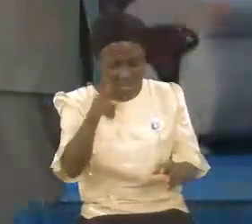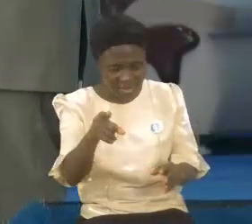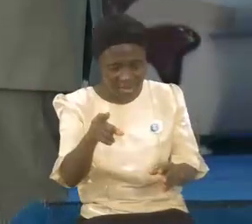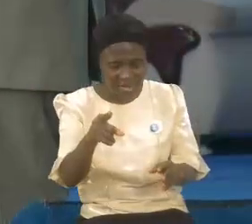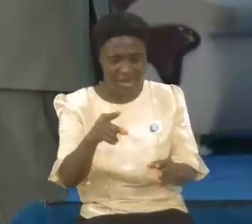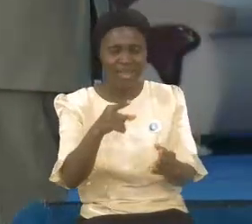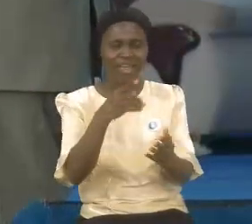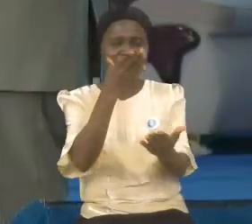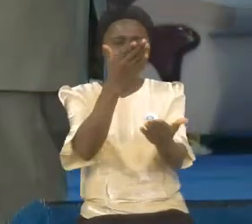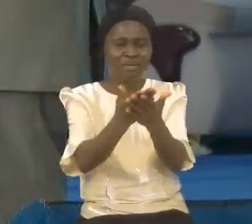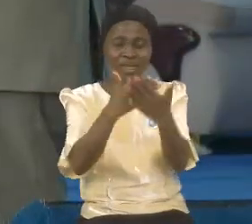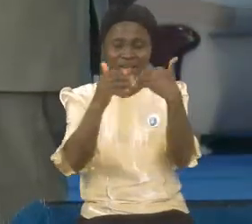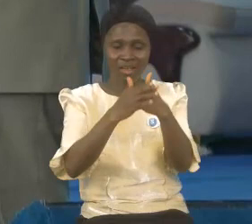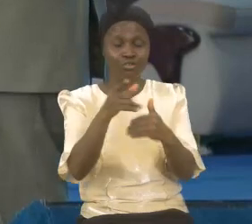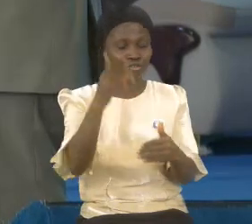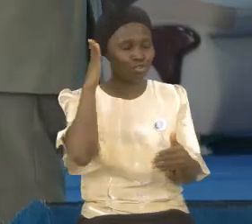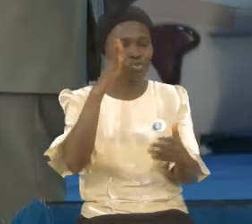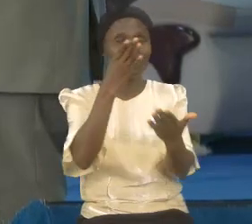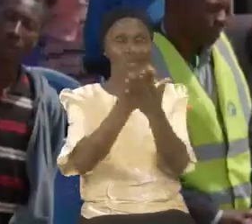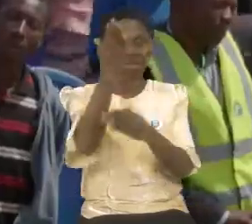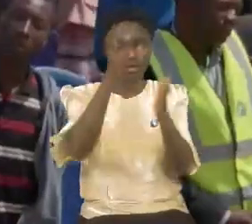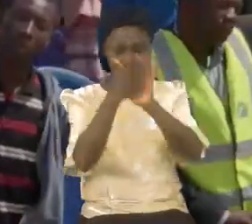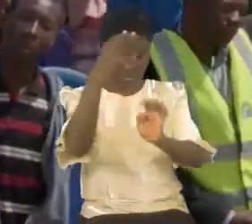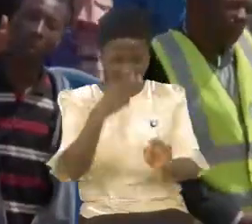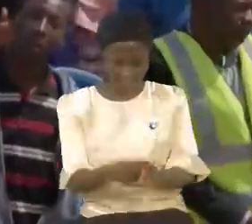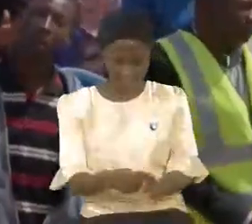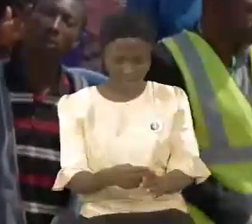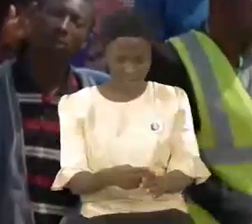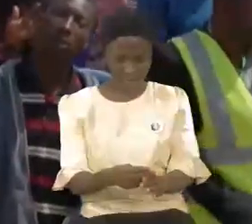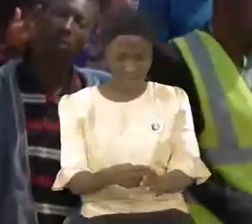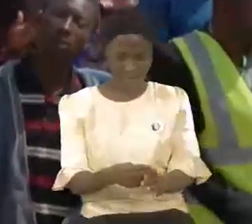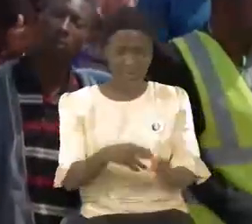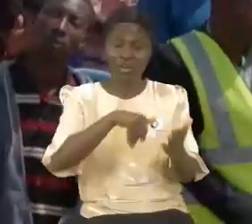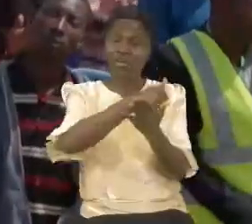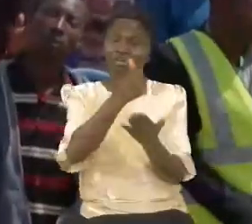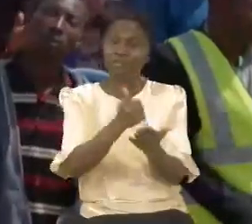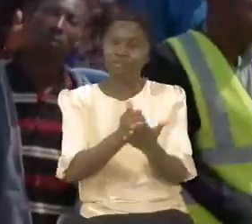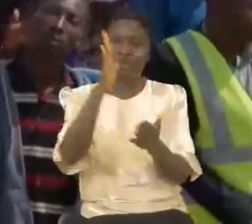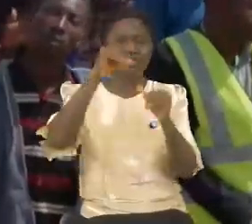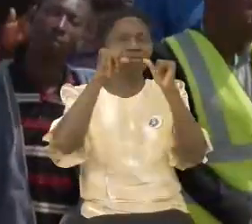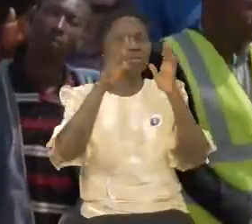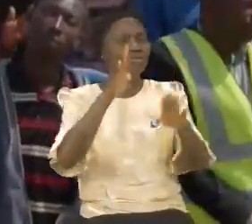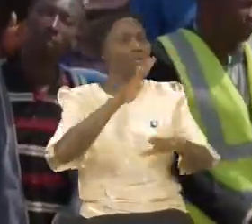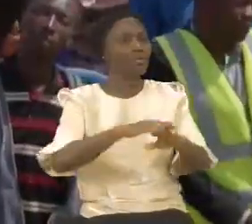ever with our God in Jesus' name. Confirm your blessing, Lord, upon